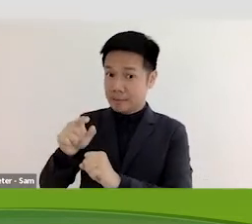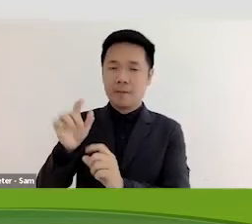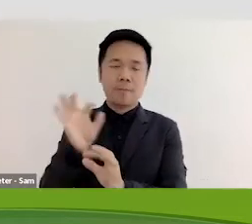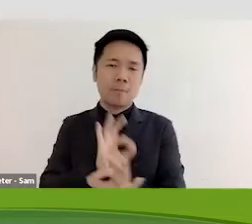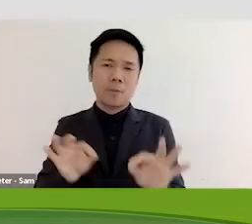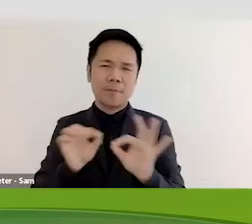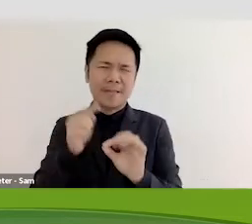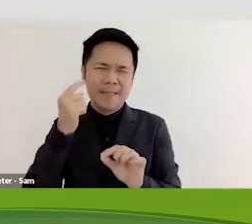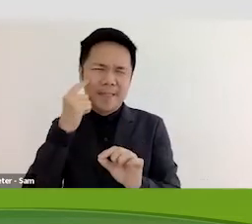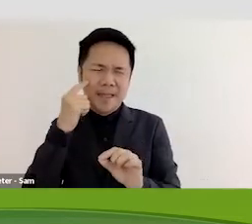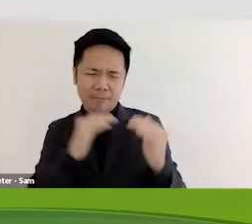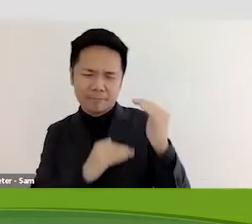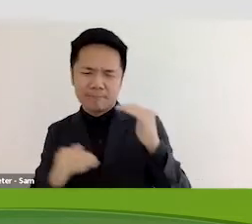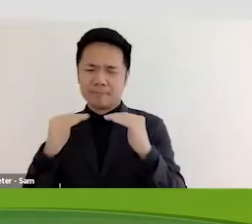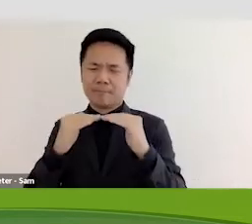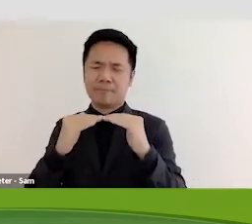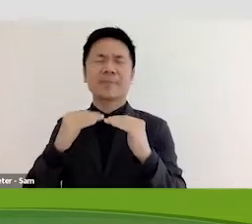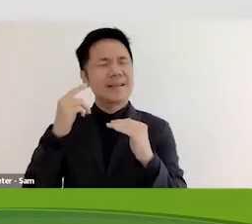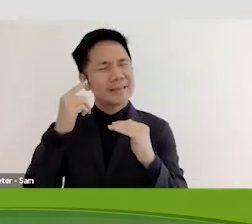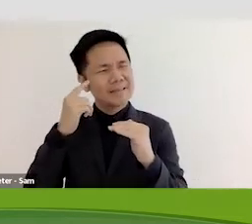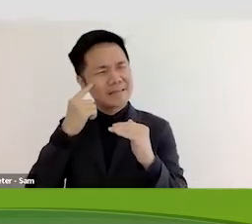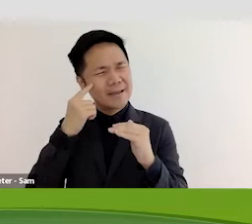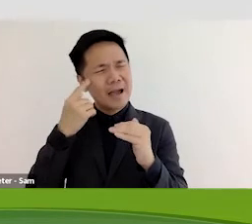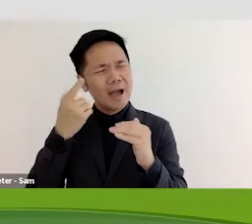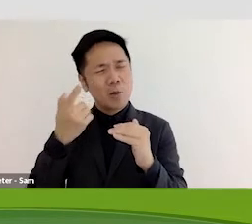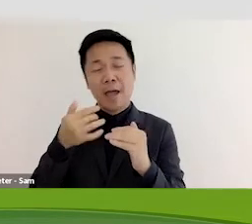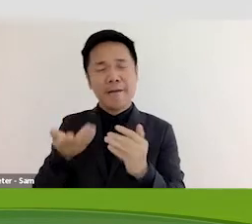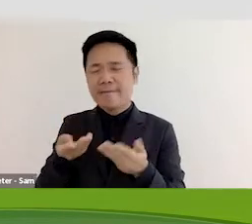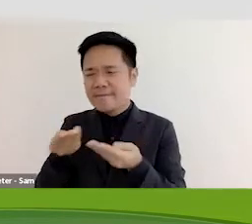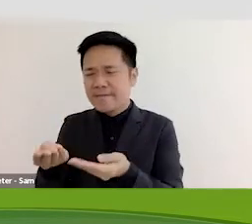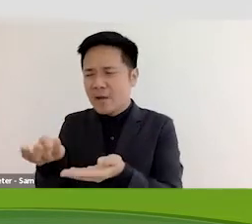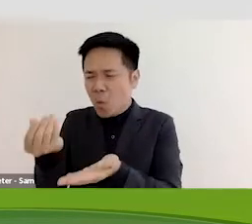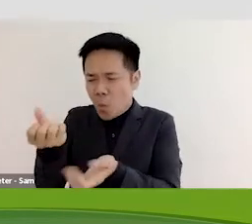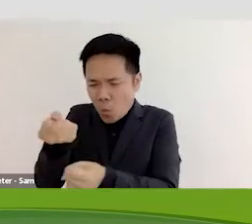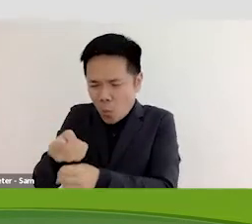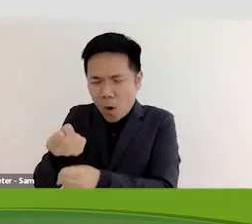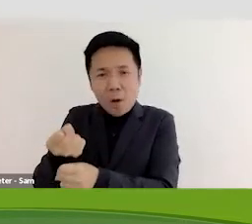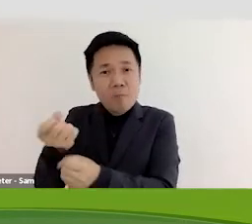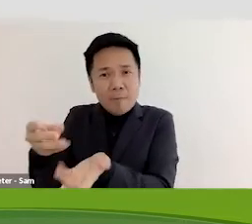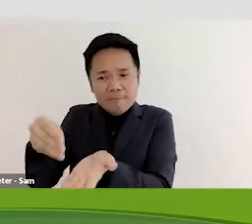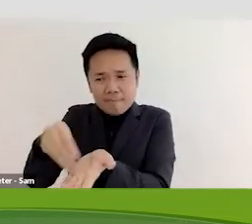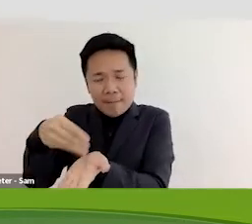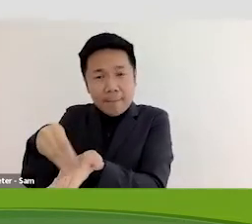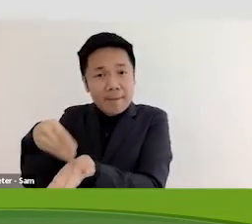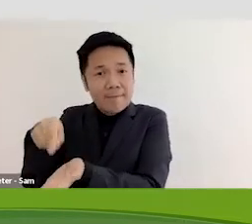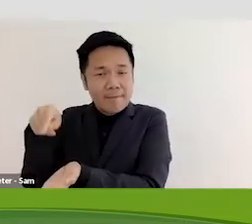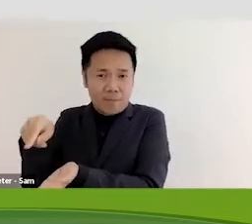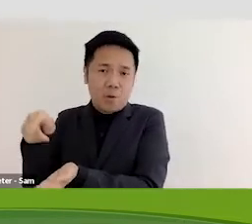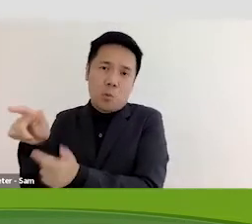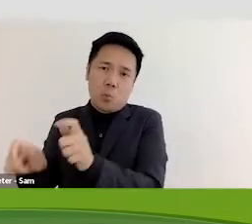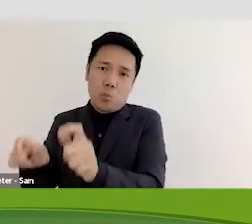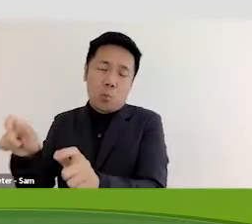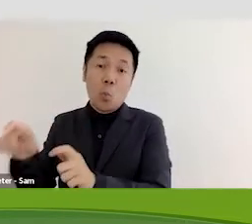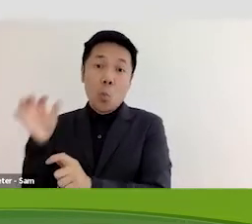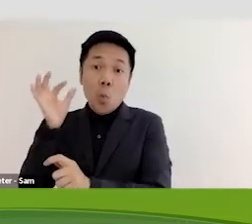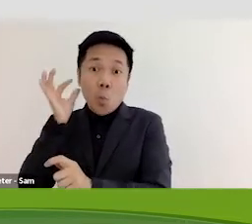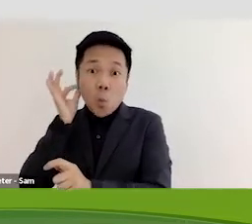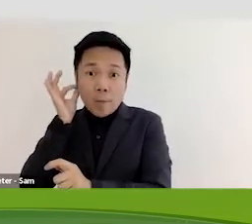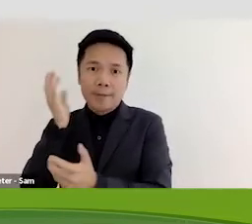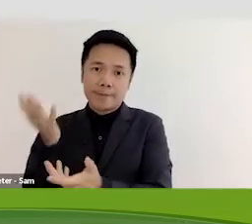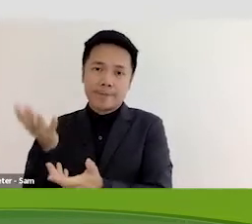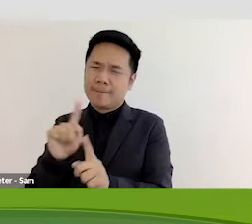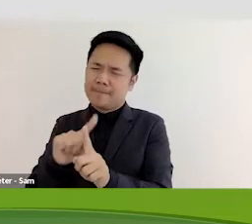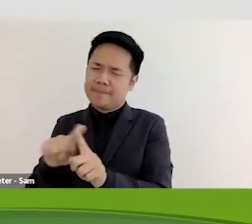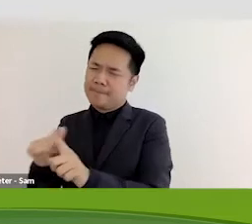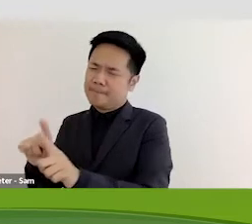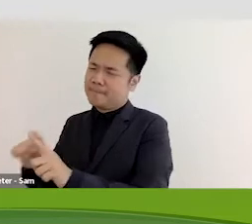as well as investment in alternative income generation and financial stability. noting that decreased access to